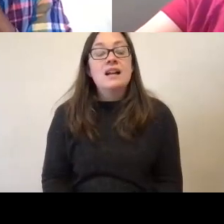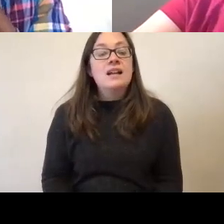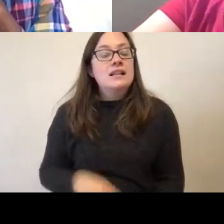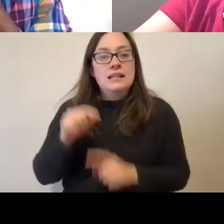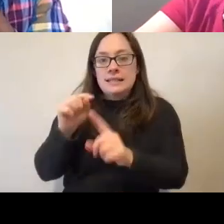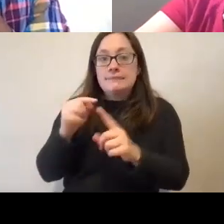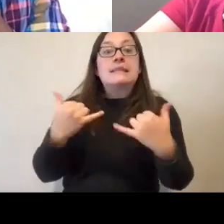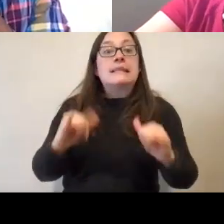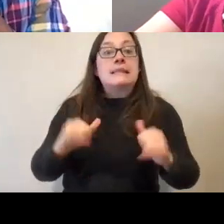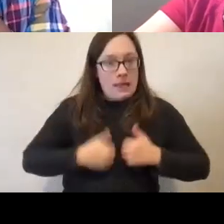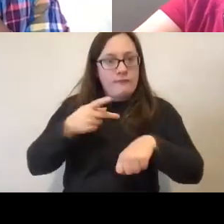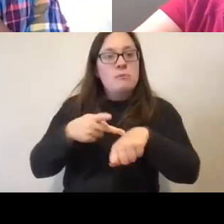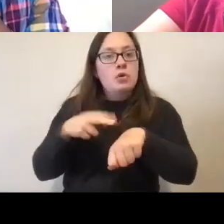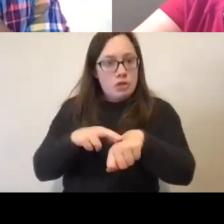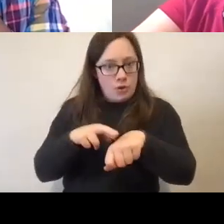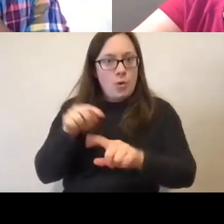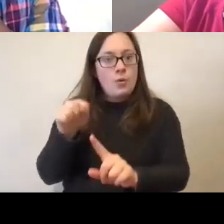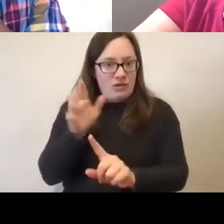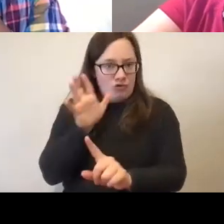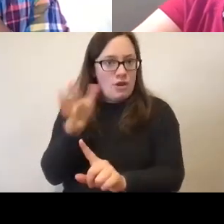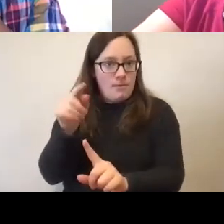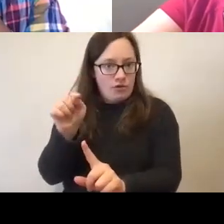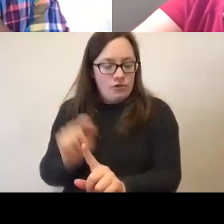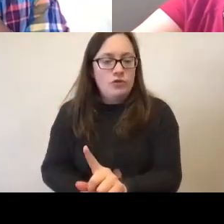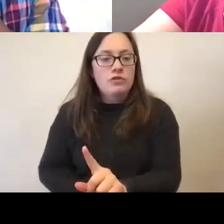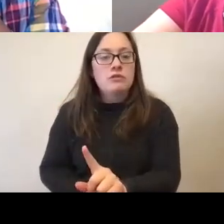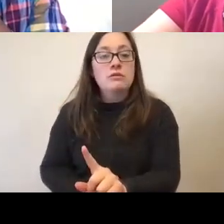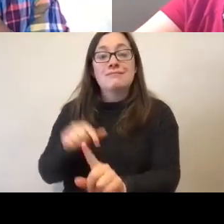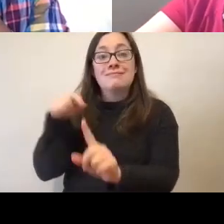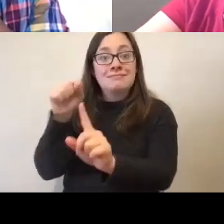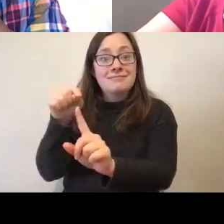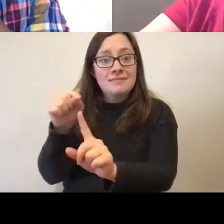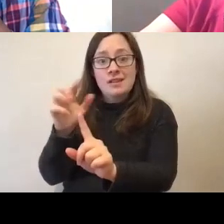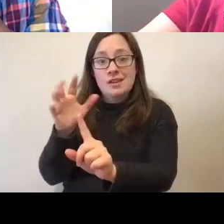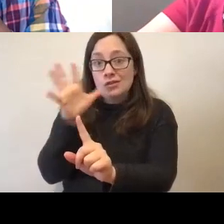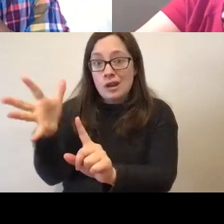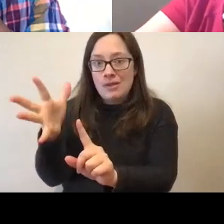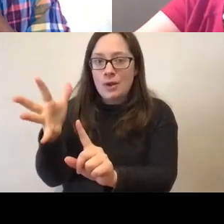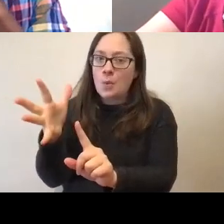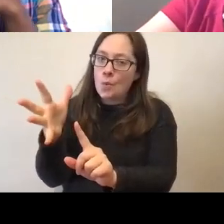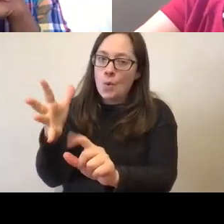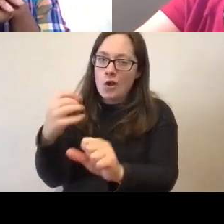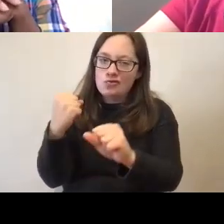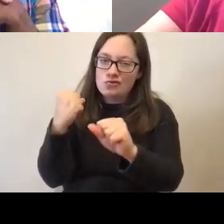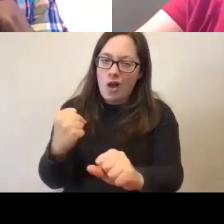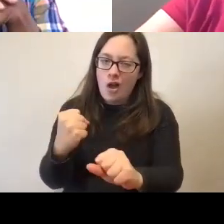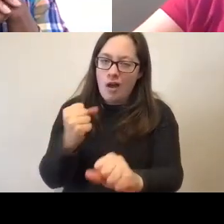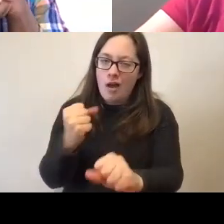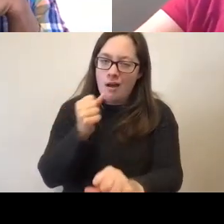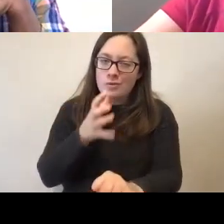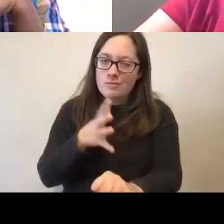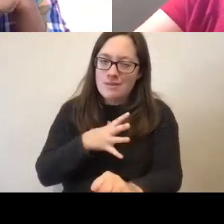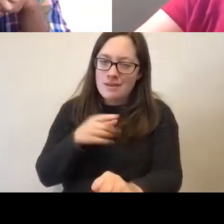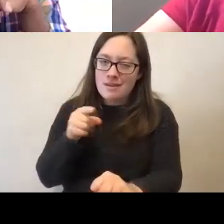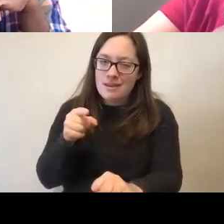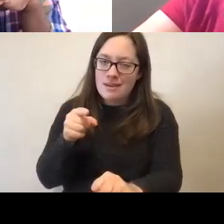in Puerto Rico. She is incredibly strong-willed. If I had to guess, that's where any of